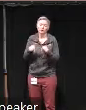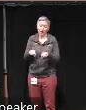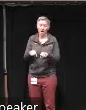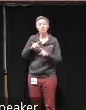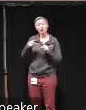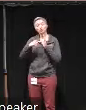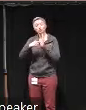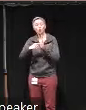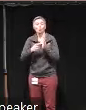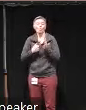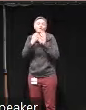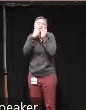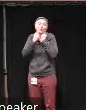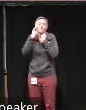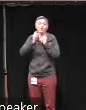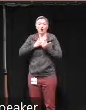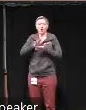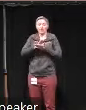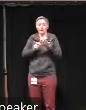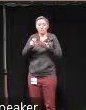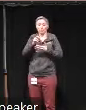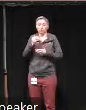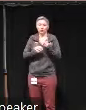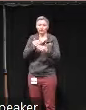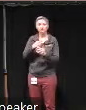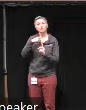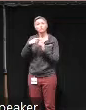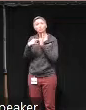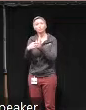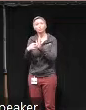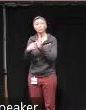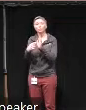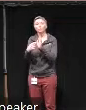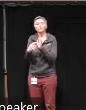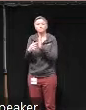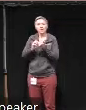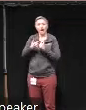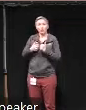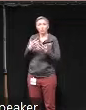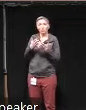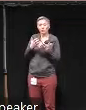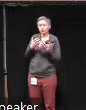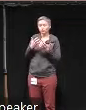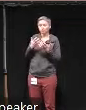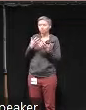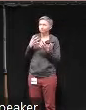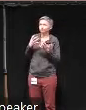overall academic process, as well as demonstrating how we want to continue to strive